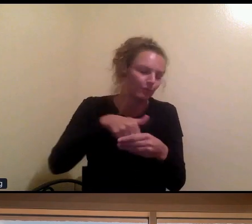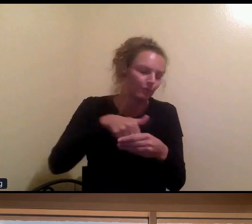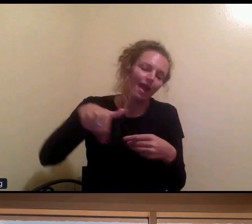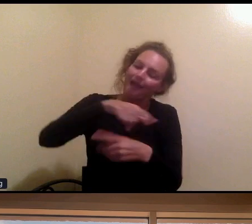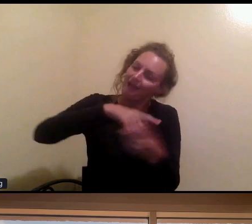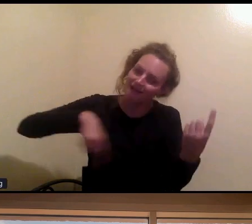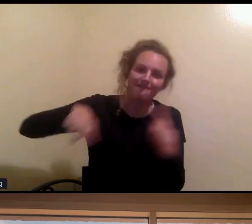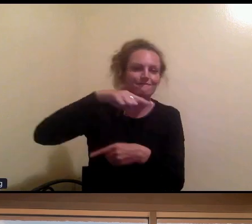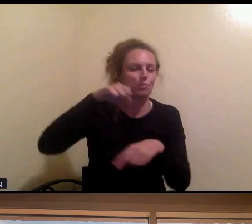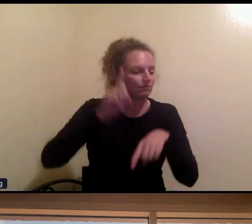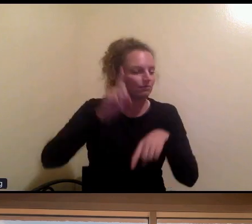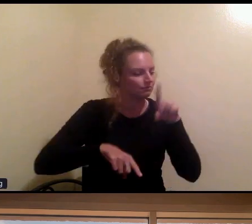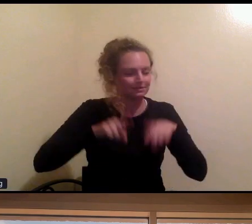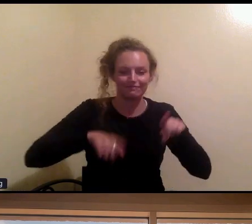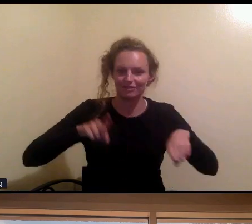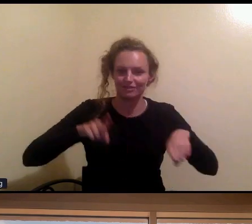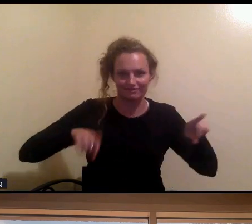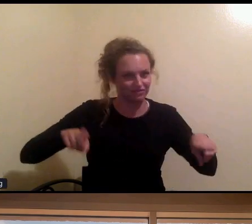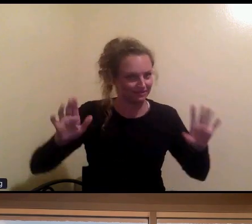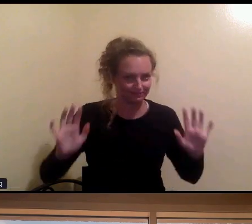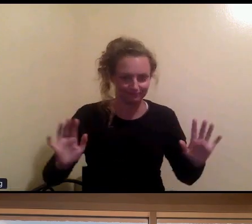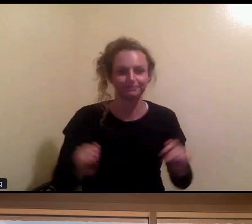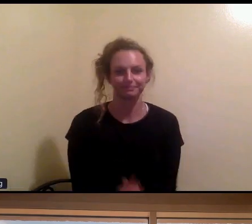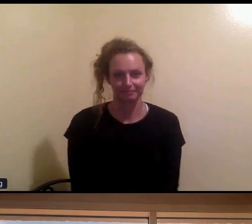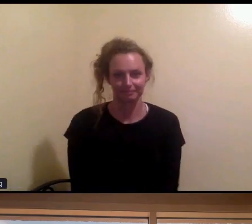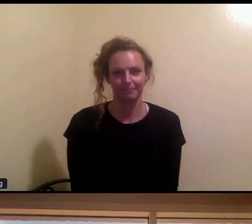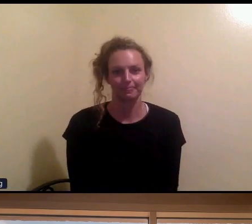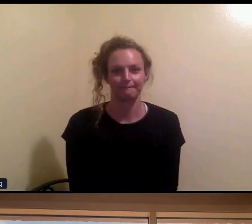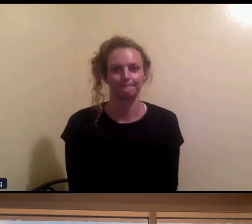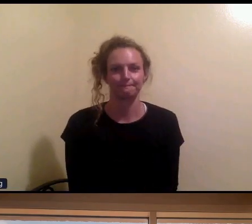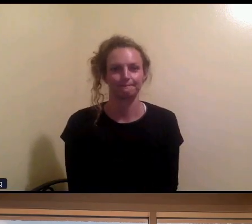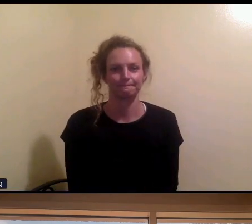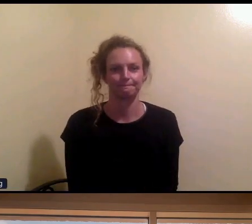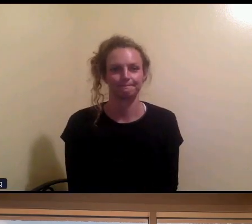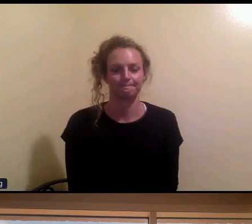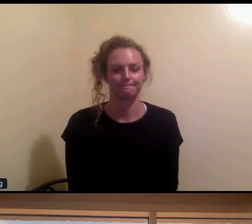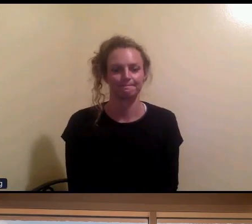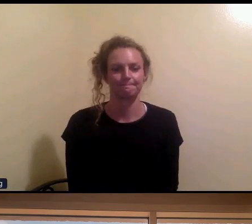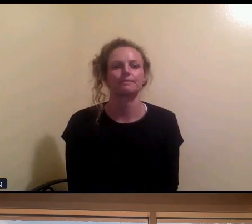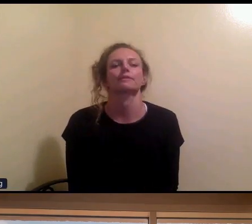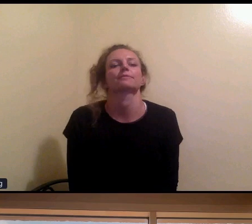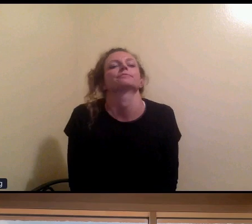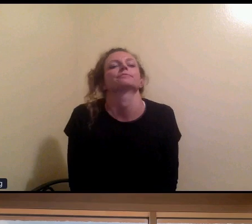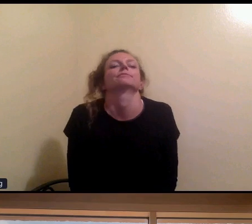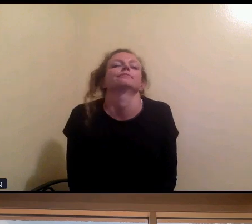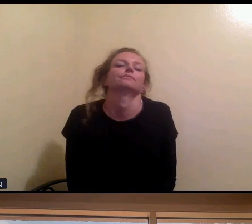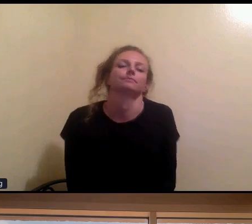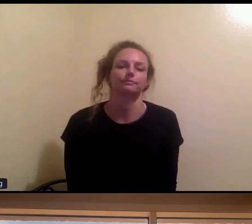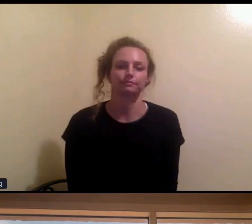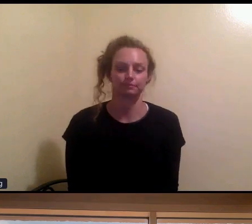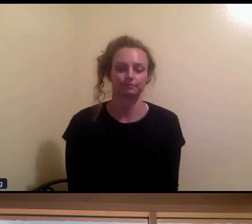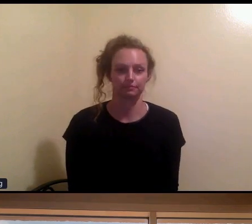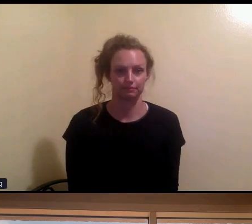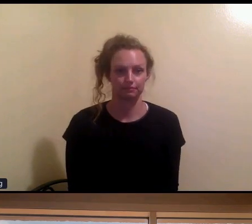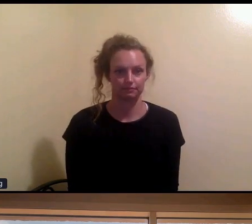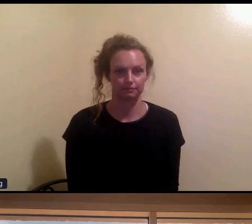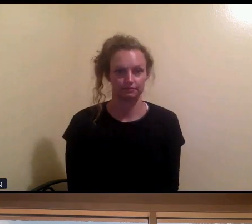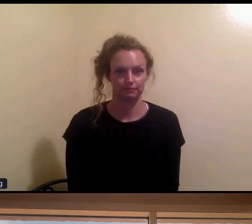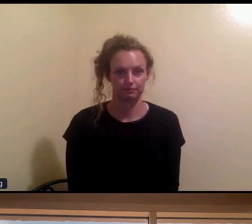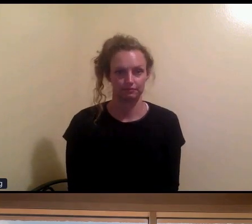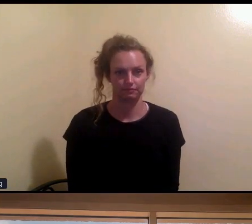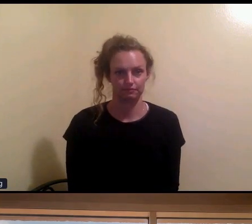all demographics. I'll say that. So Tony, this isn't. When I was saying about for Fred, this is the passion project.